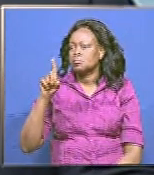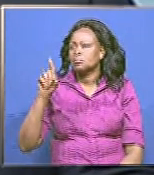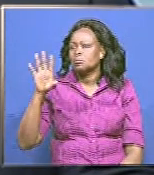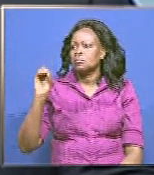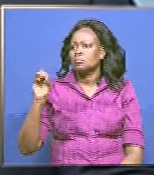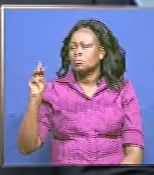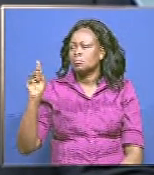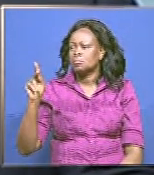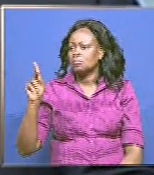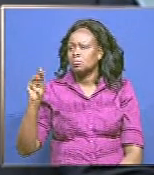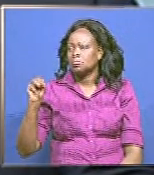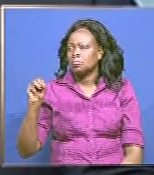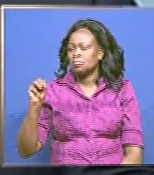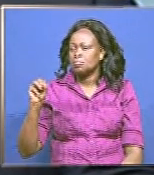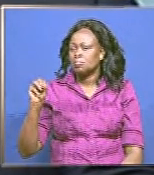150-kilometer